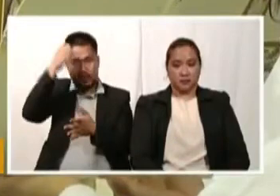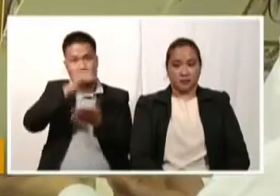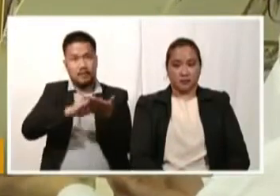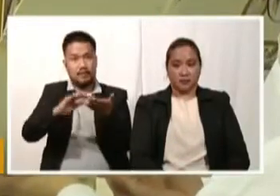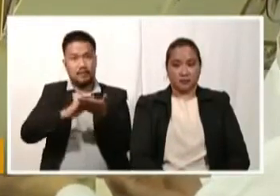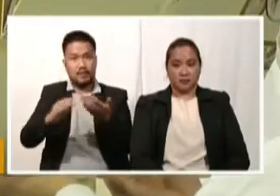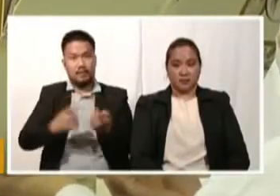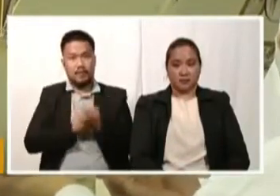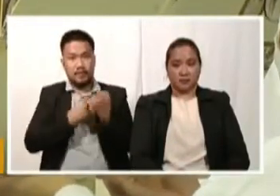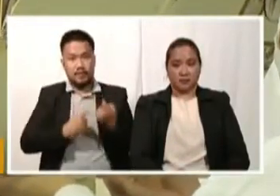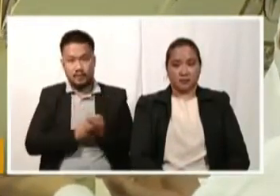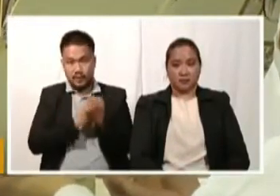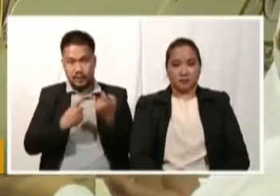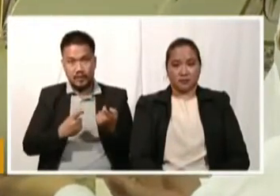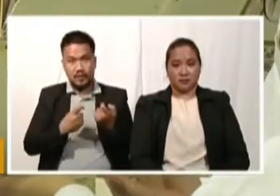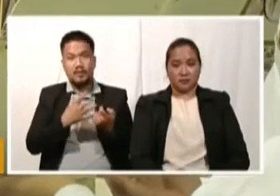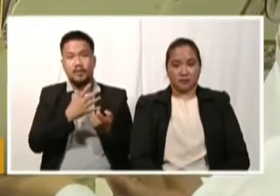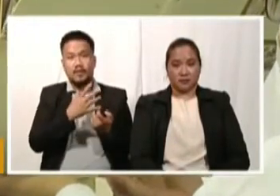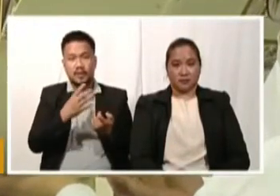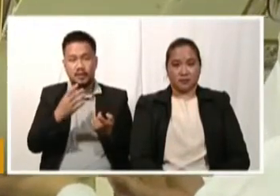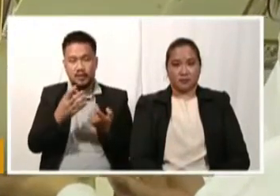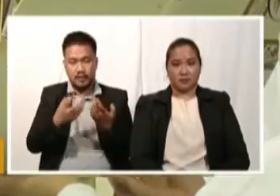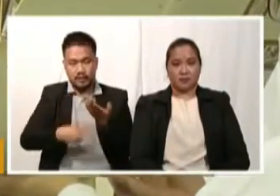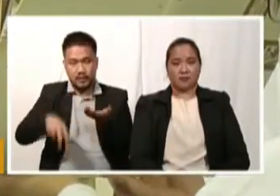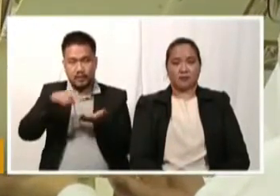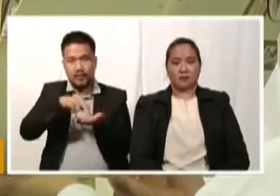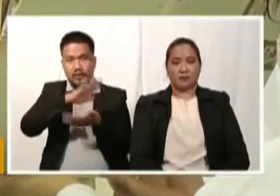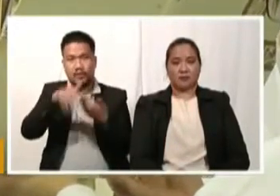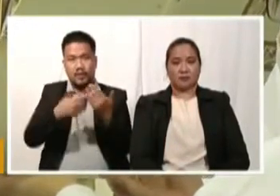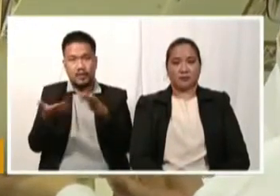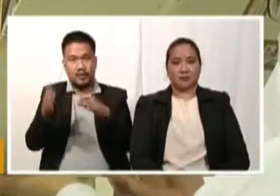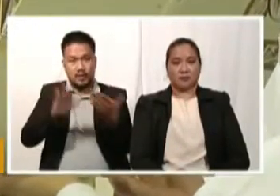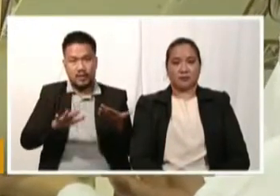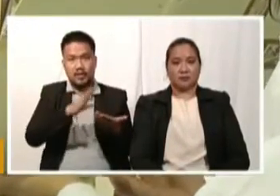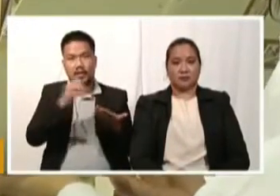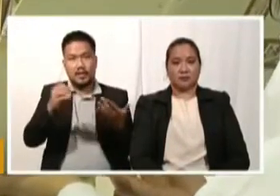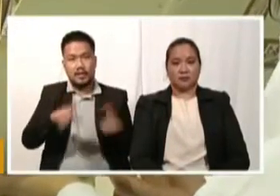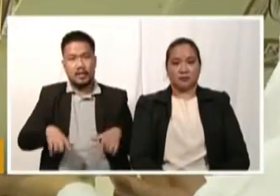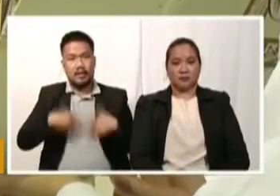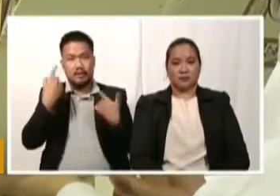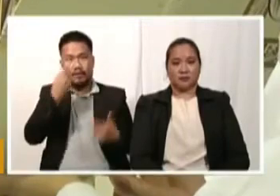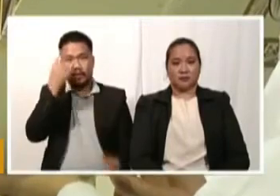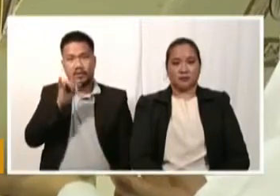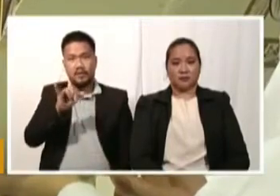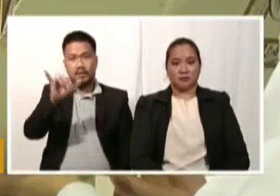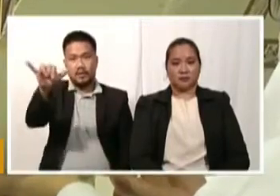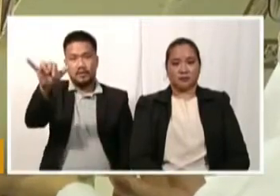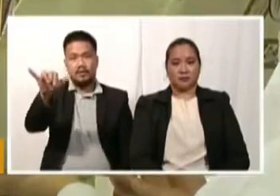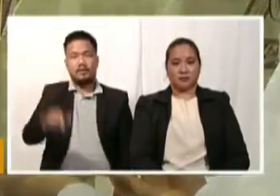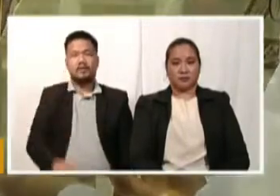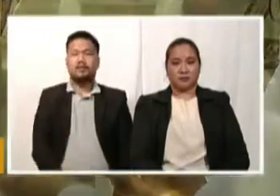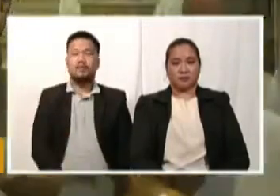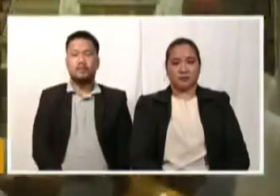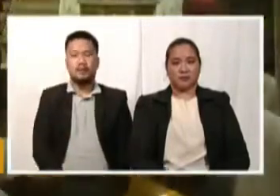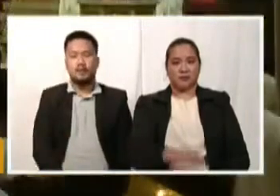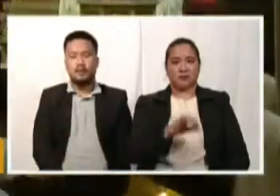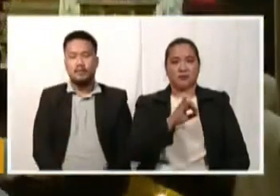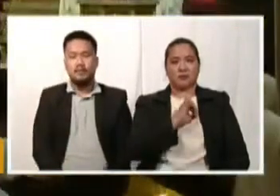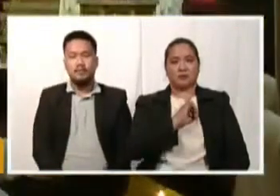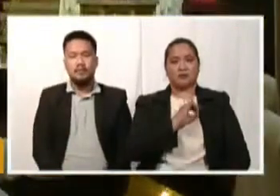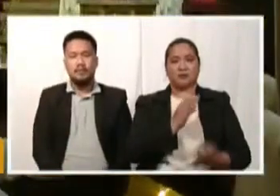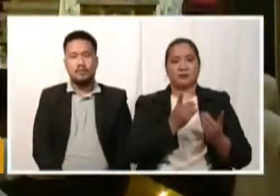saints, the forgiveness of sins, the resurrection of the body, and life everlasting? I